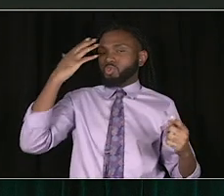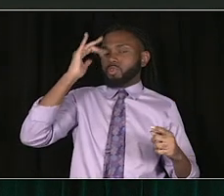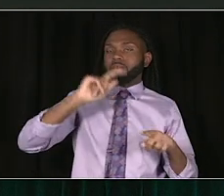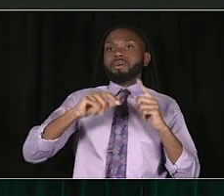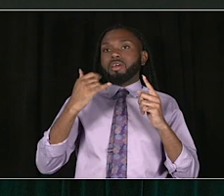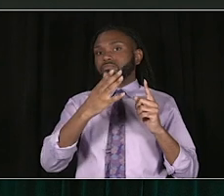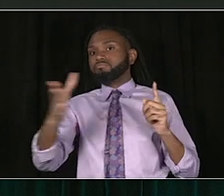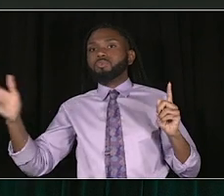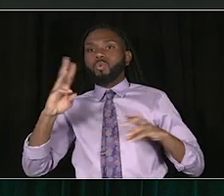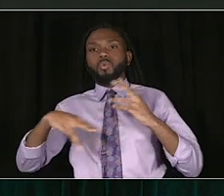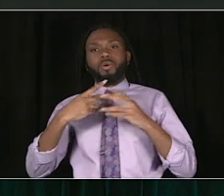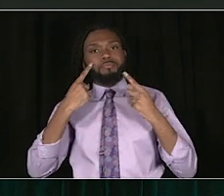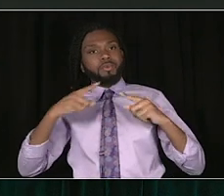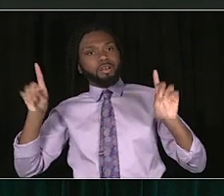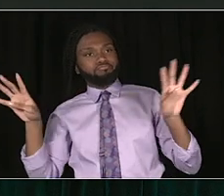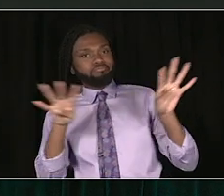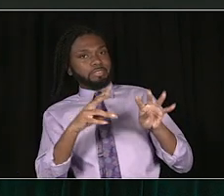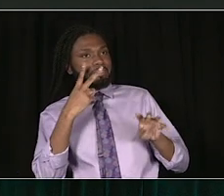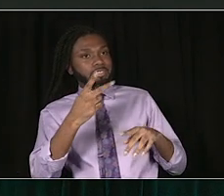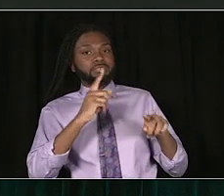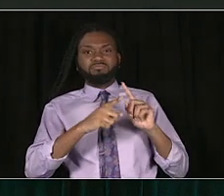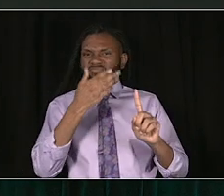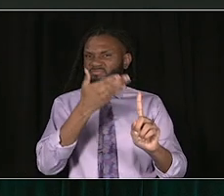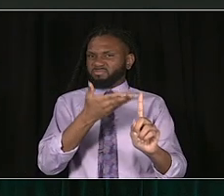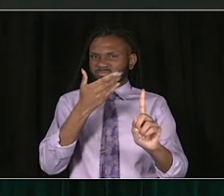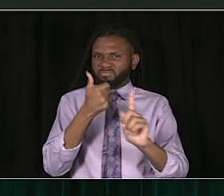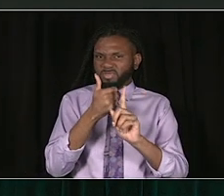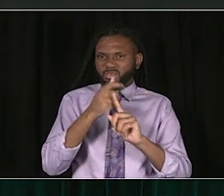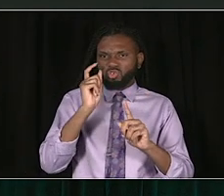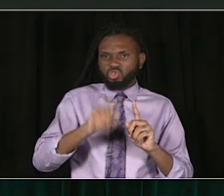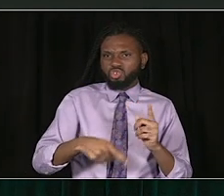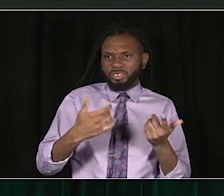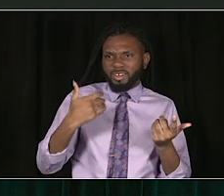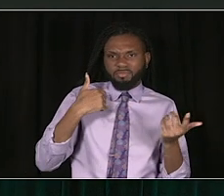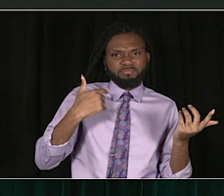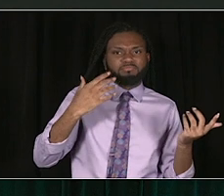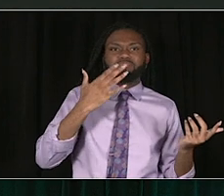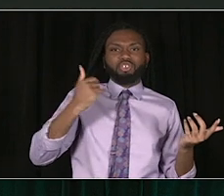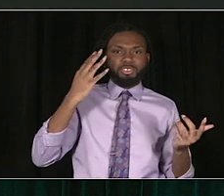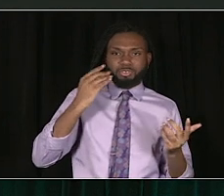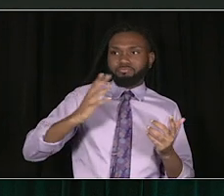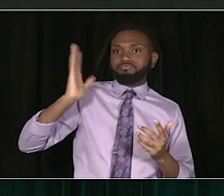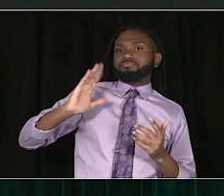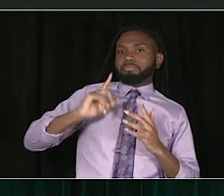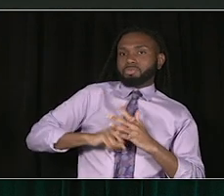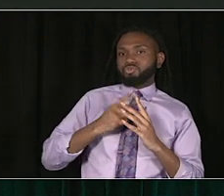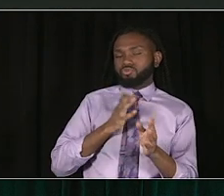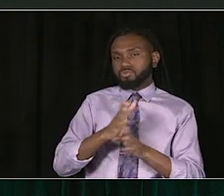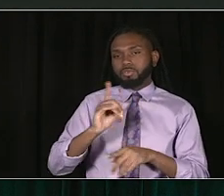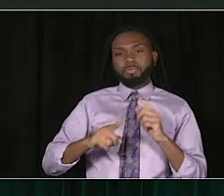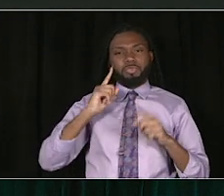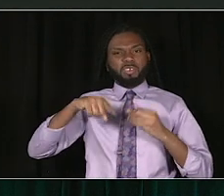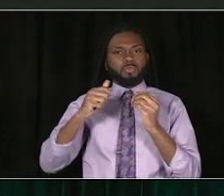a chance to see it. But she should have been at a better place a long time ago in her career. And I think about, even though